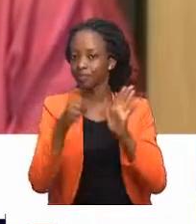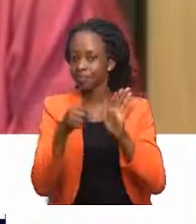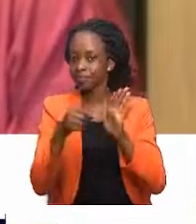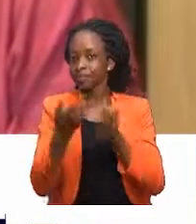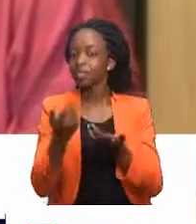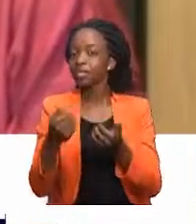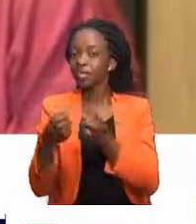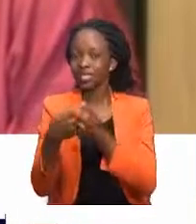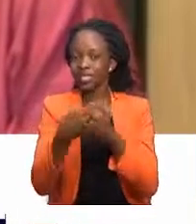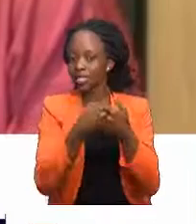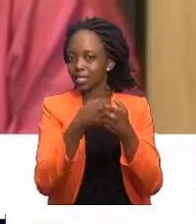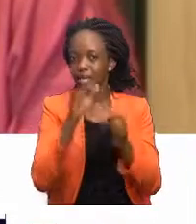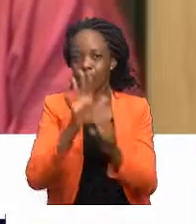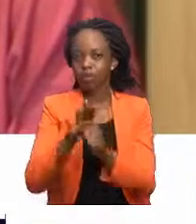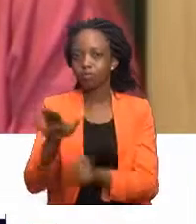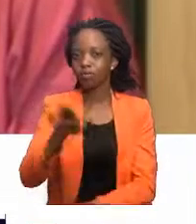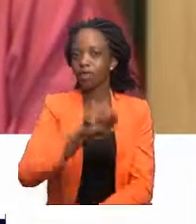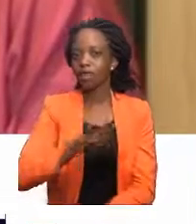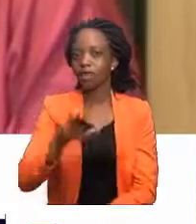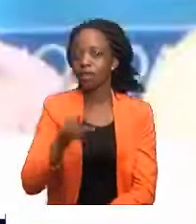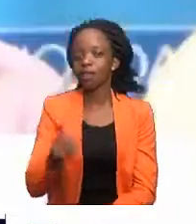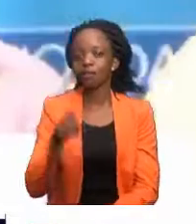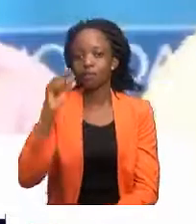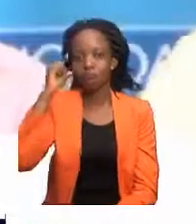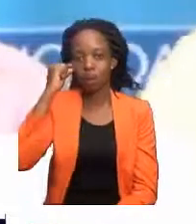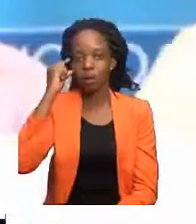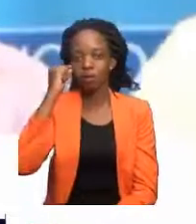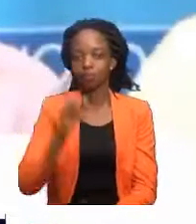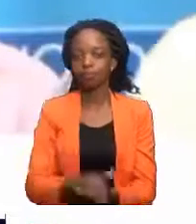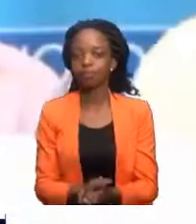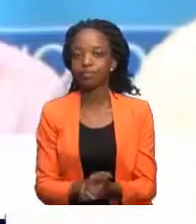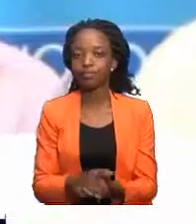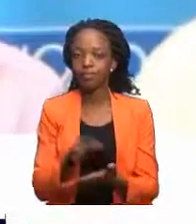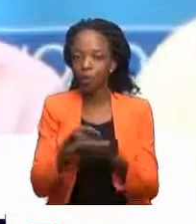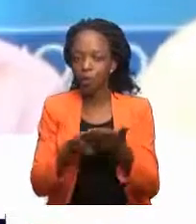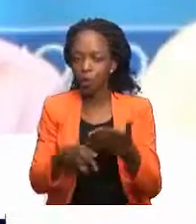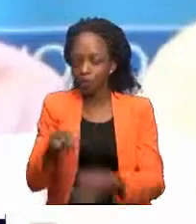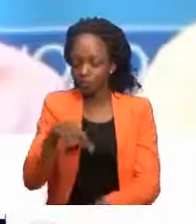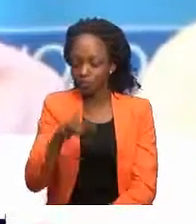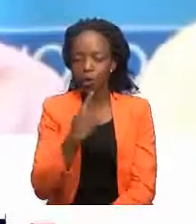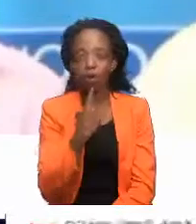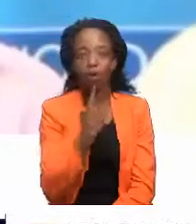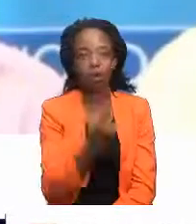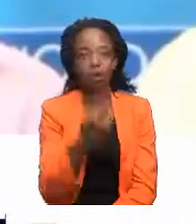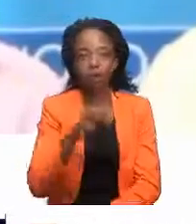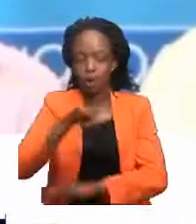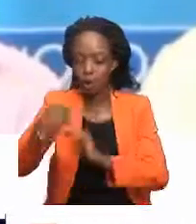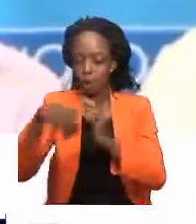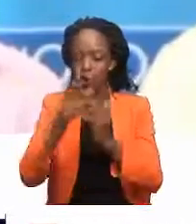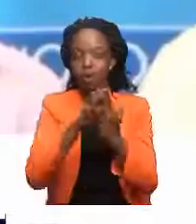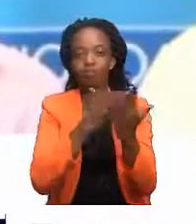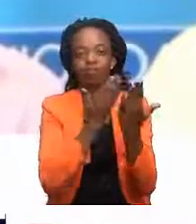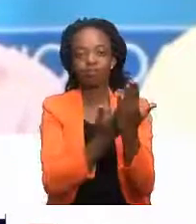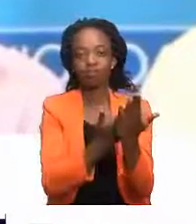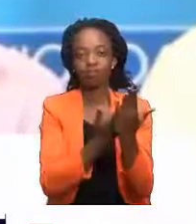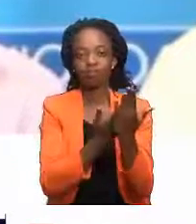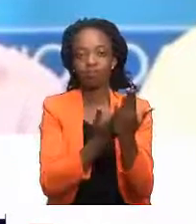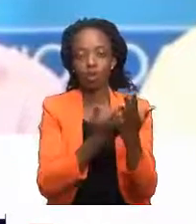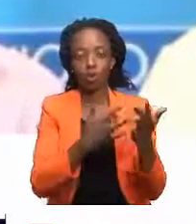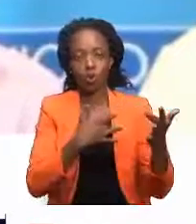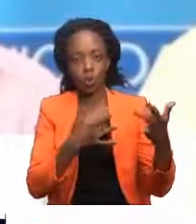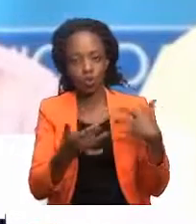gumzo si haba. What we are demanding, all documents